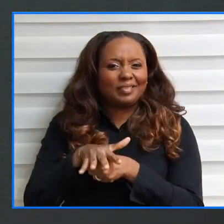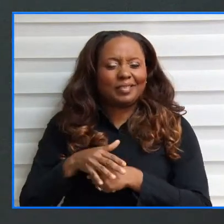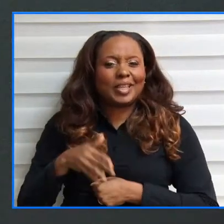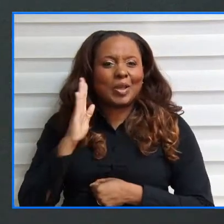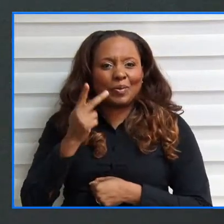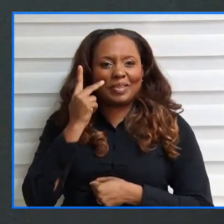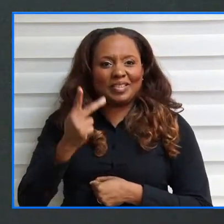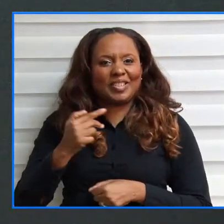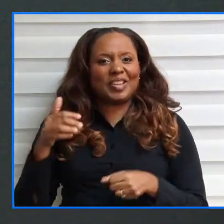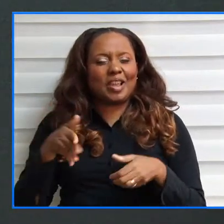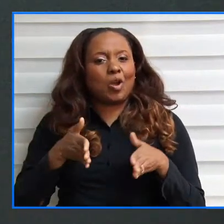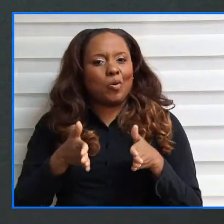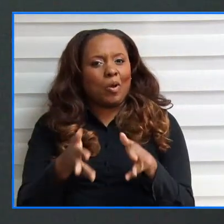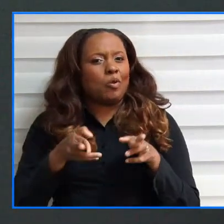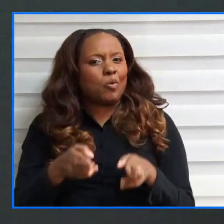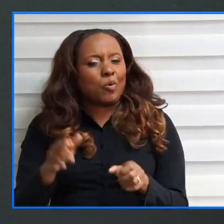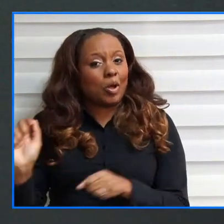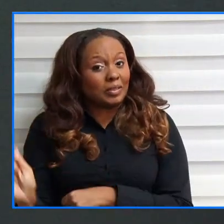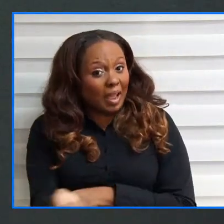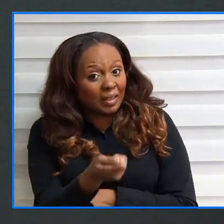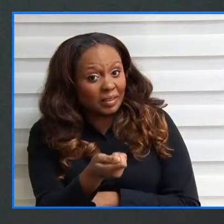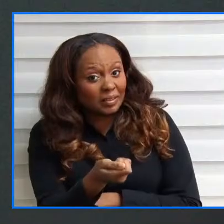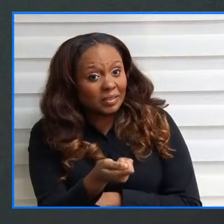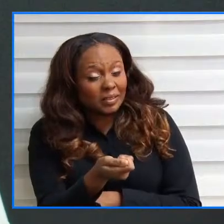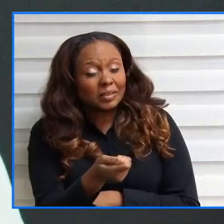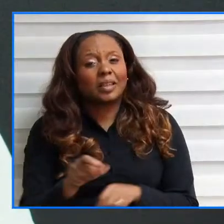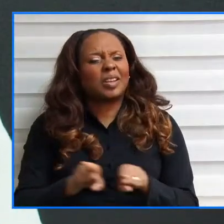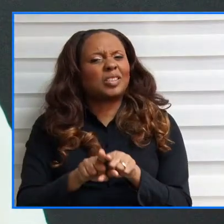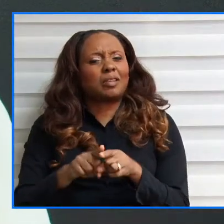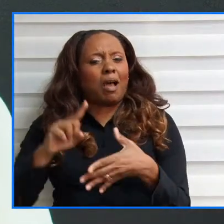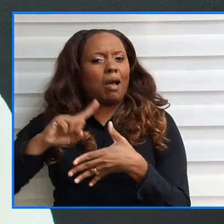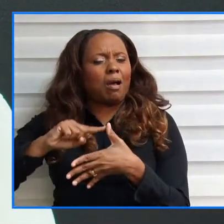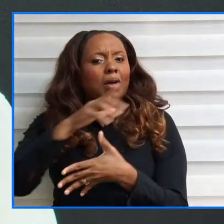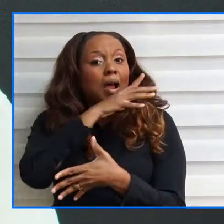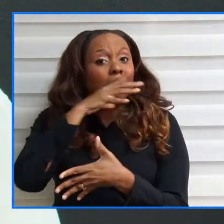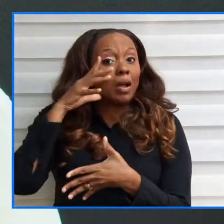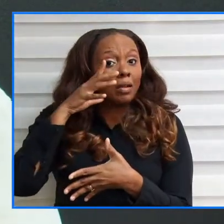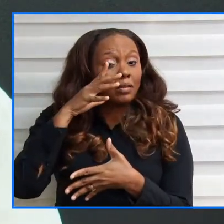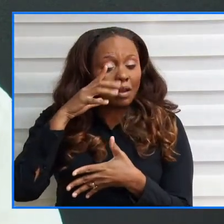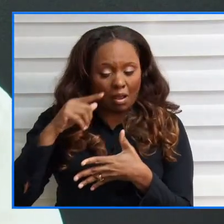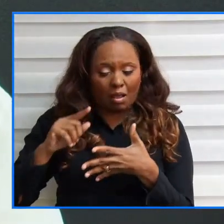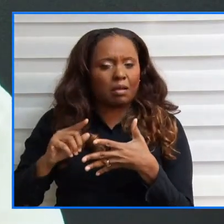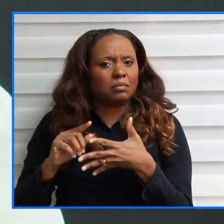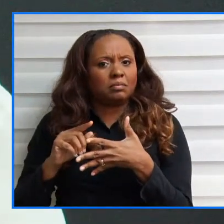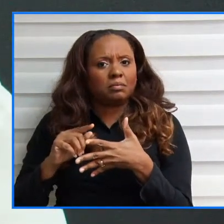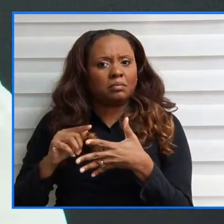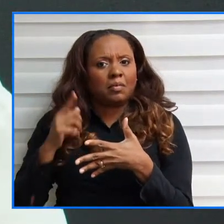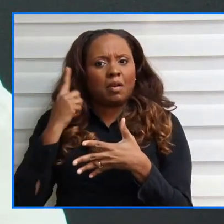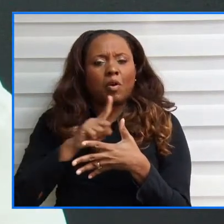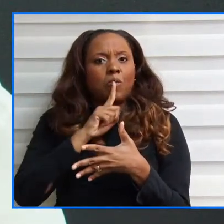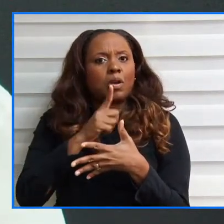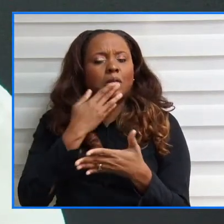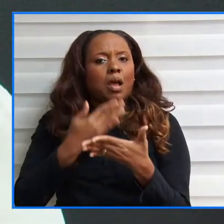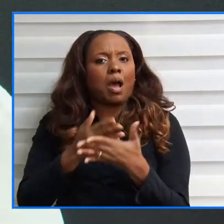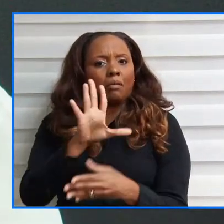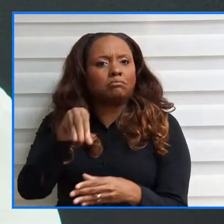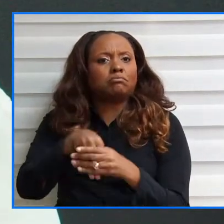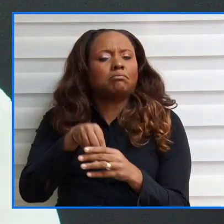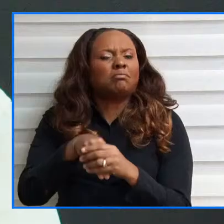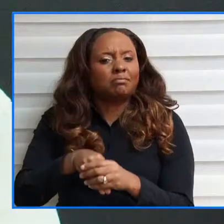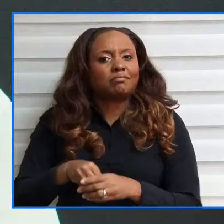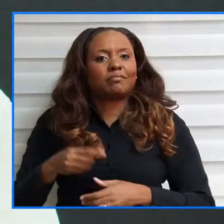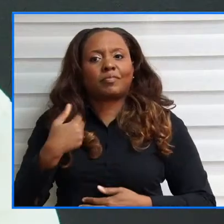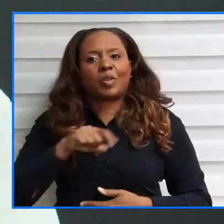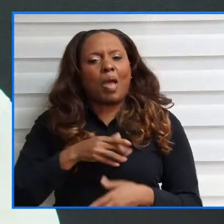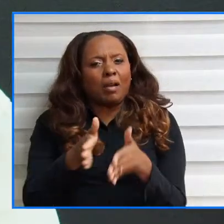tennis. The areas of horticulture and agriculture are areas we believe for opportunities for tremendous investment, and we